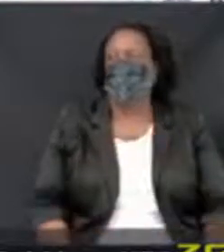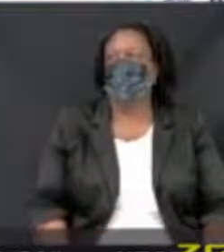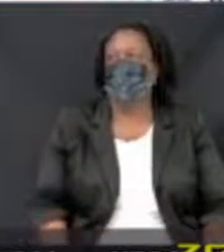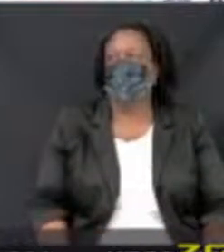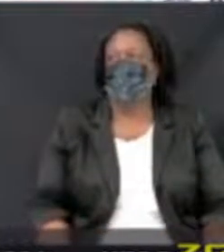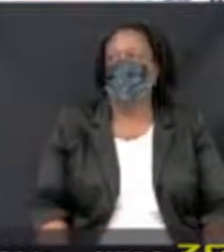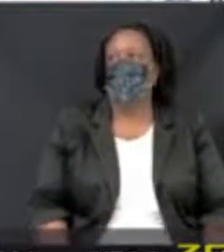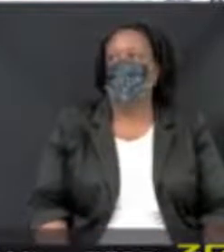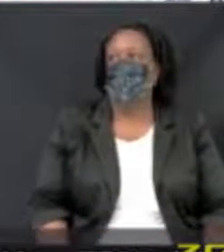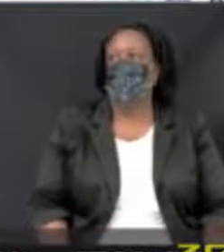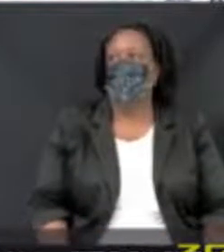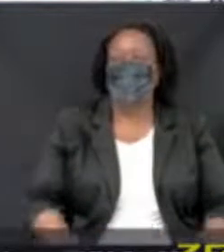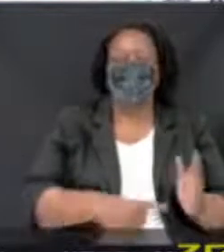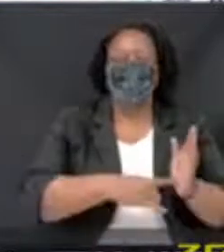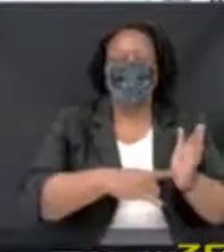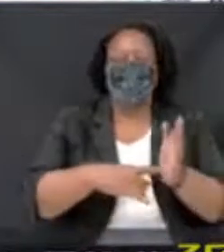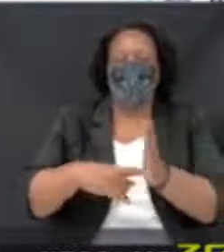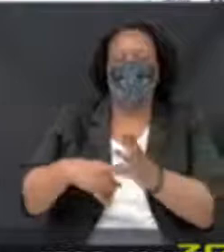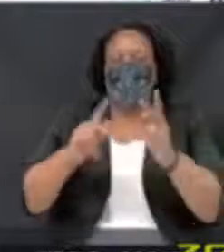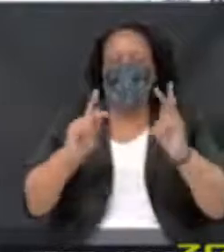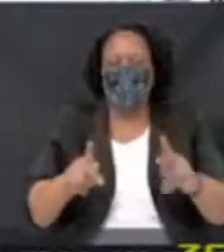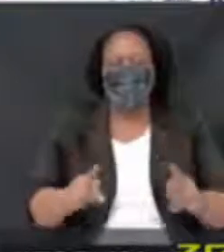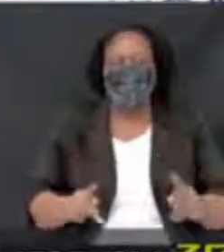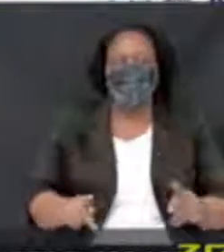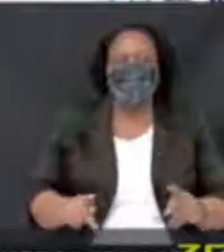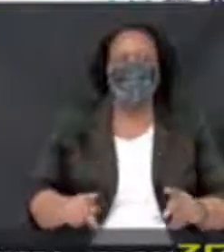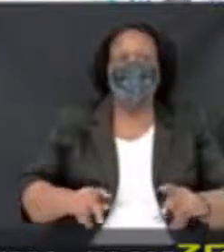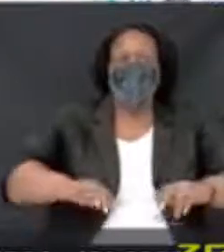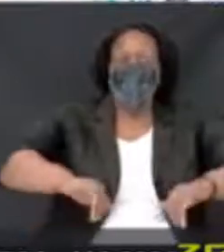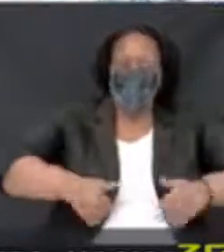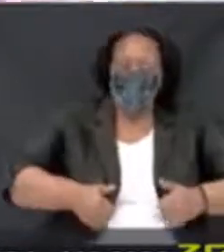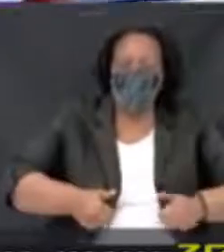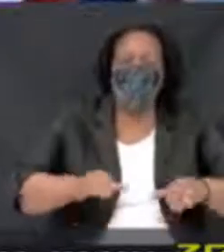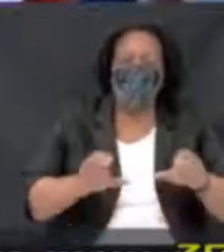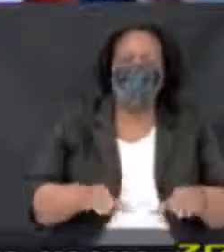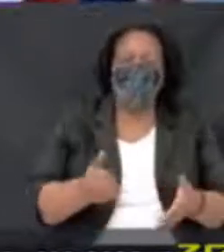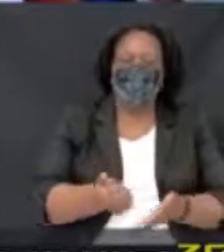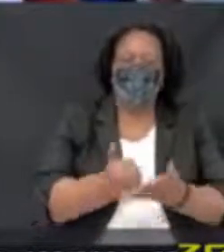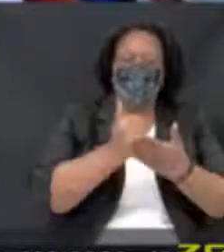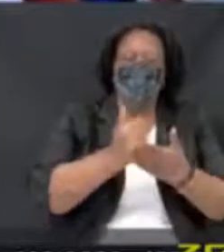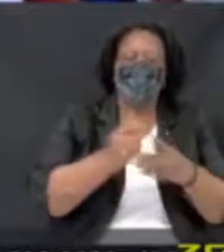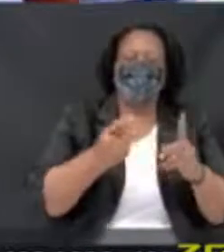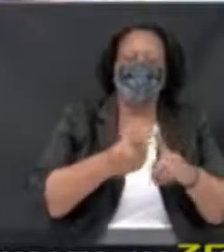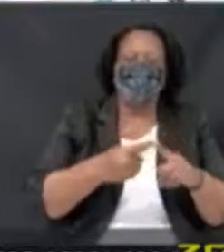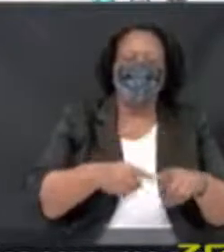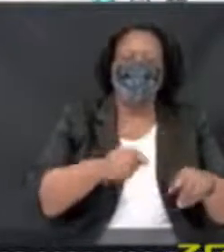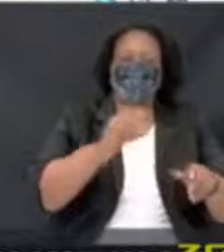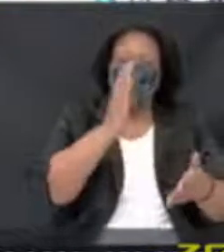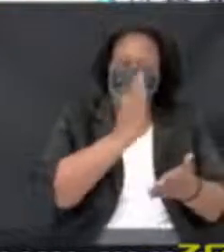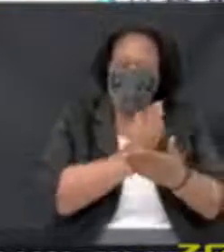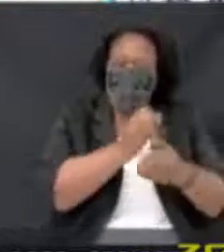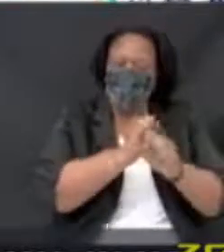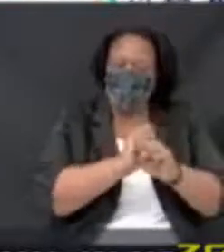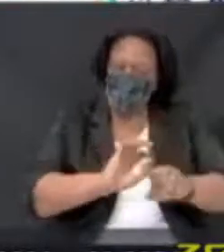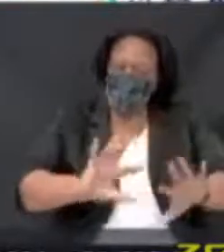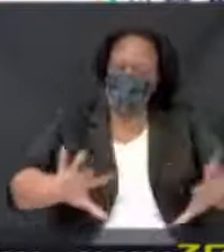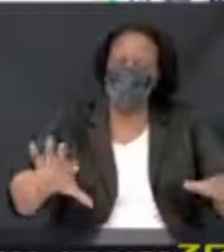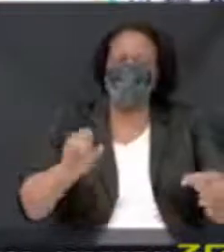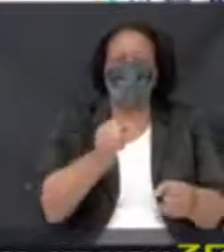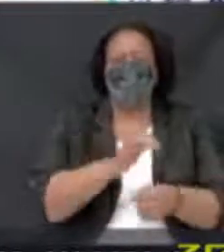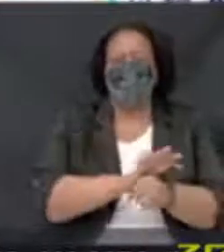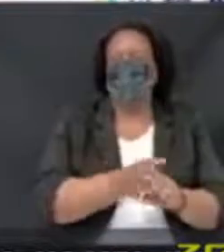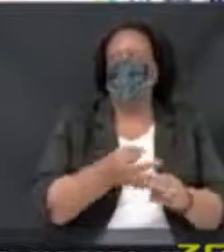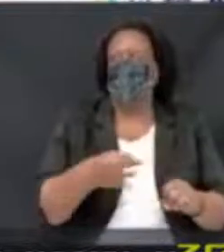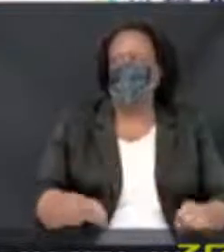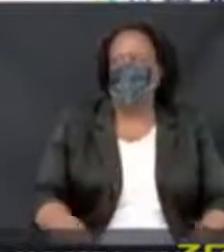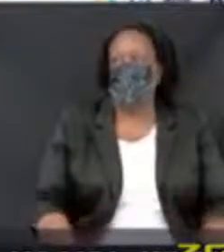on the implementations of measures to combat the spread of COVID-19. And Section 4 speaks to the